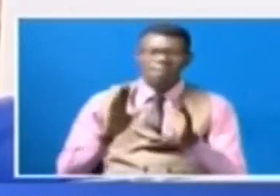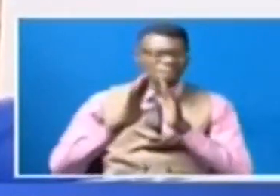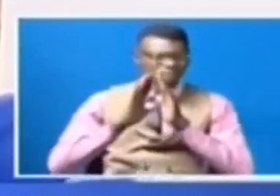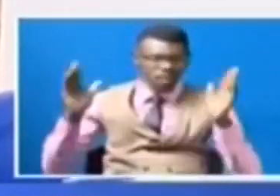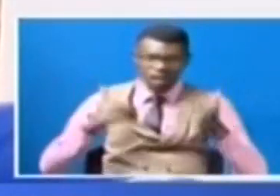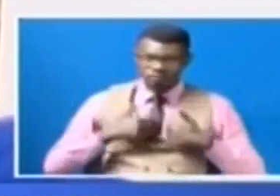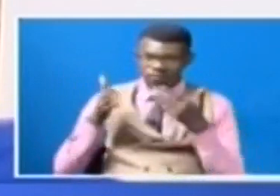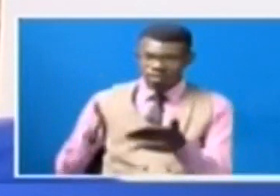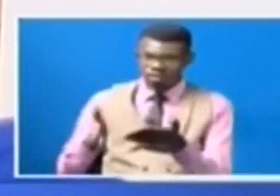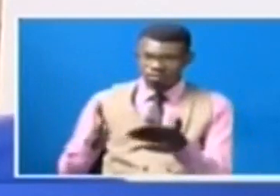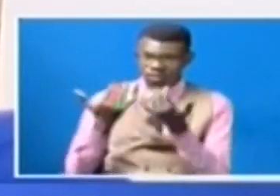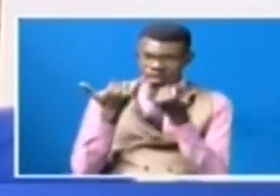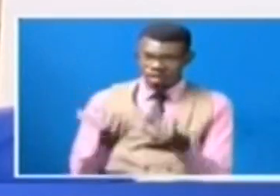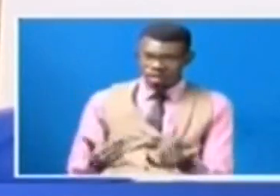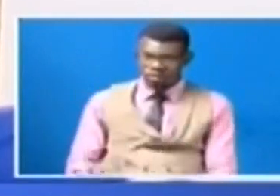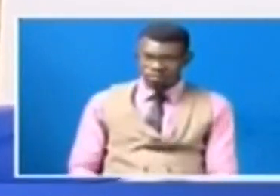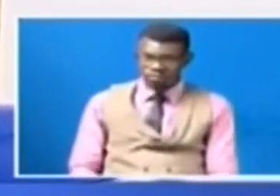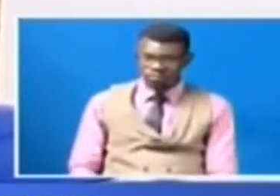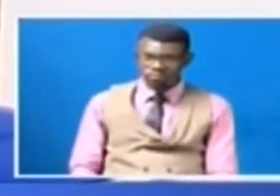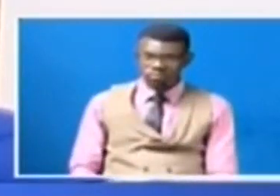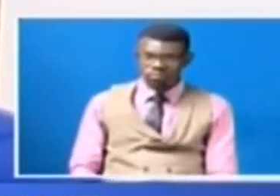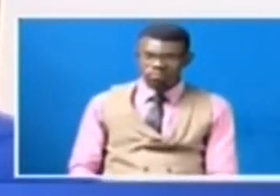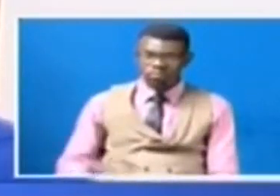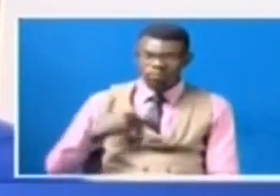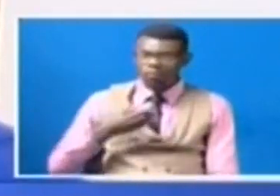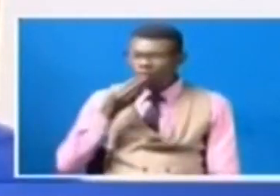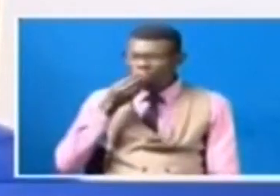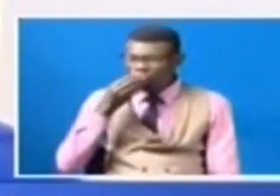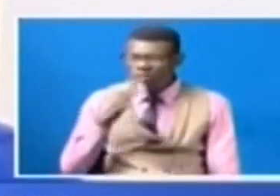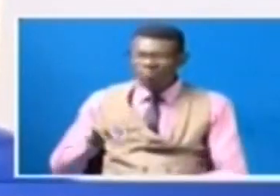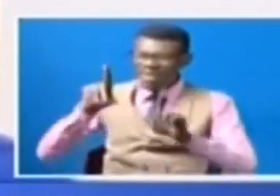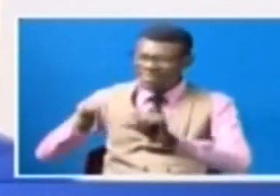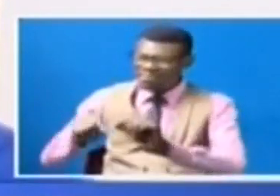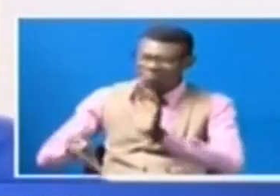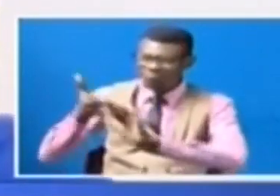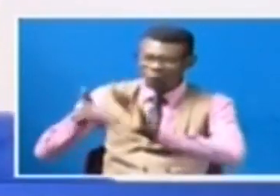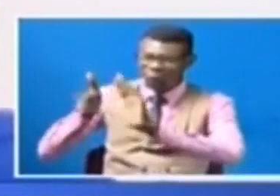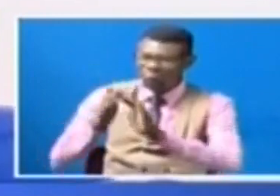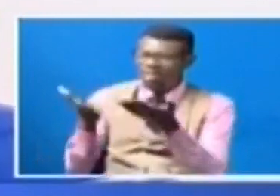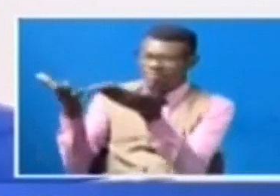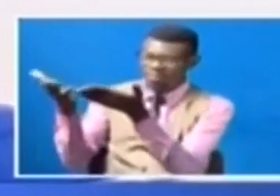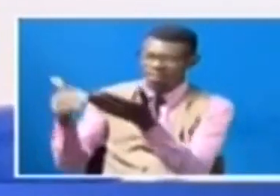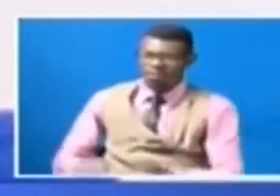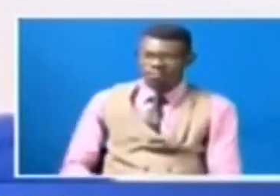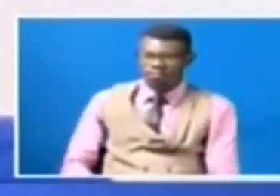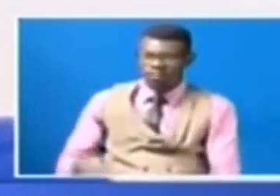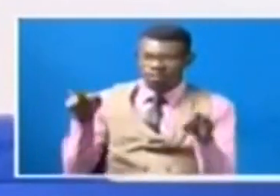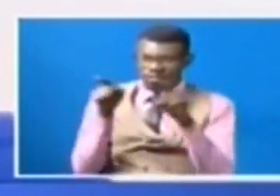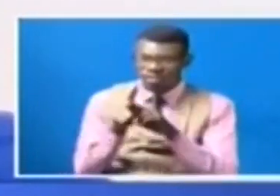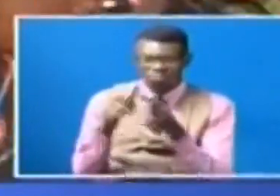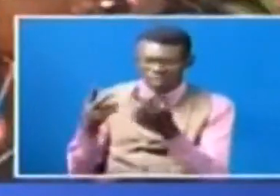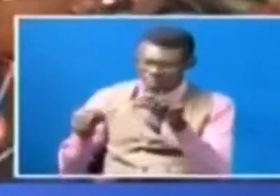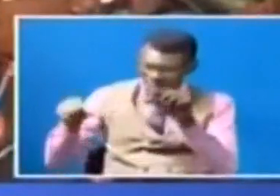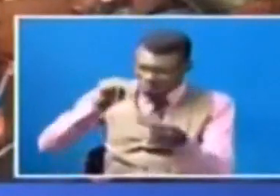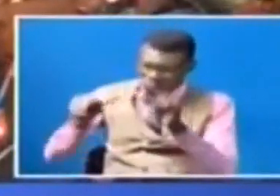having. That right now the fads is that we go for fast food, food is readily available, and you look at all the additives and it's really not